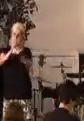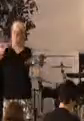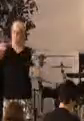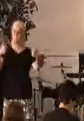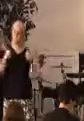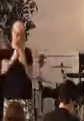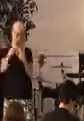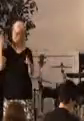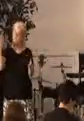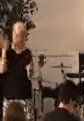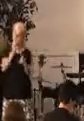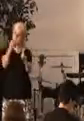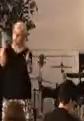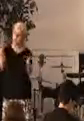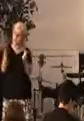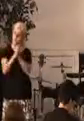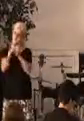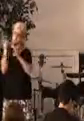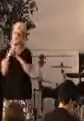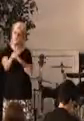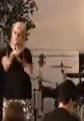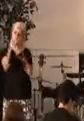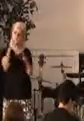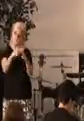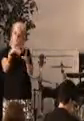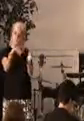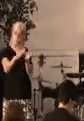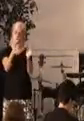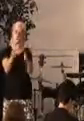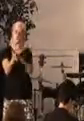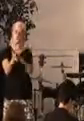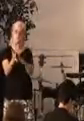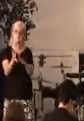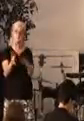under assault. And we pray for them now in the name of Jesus.